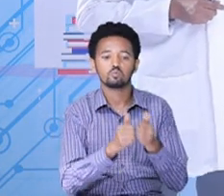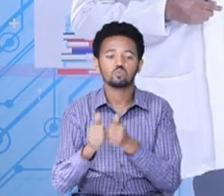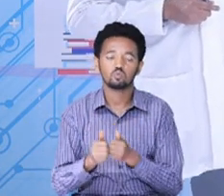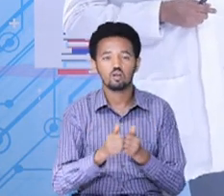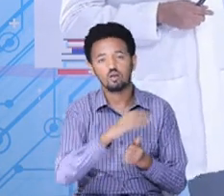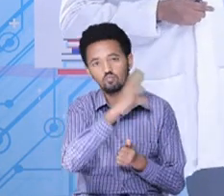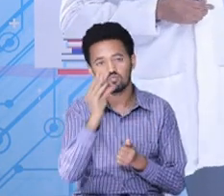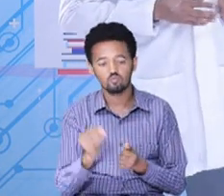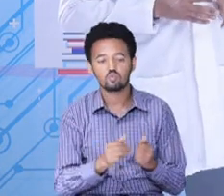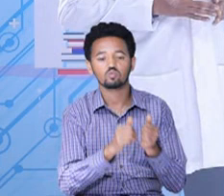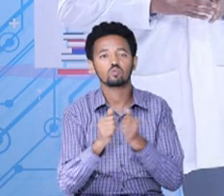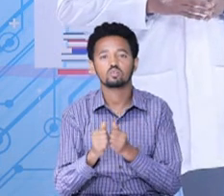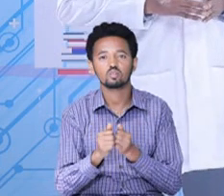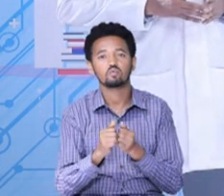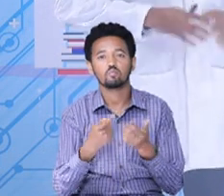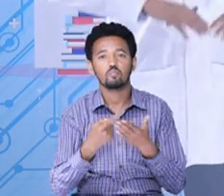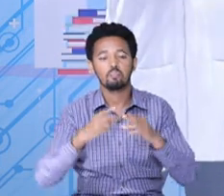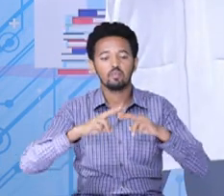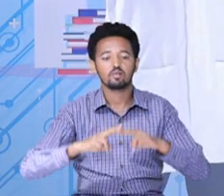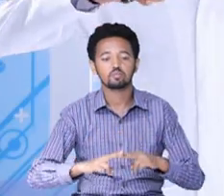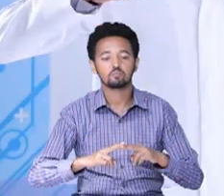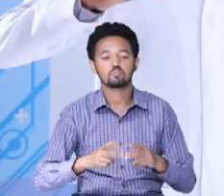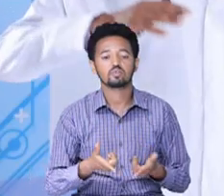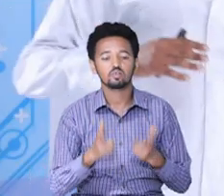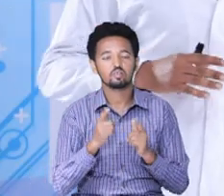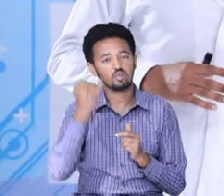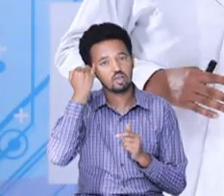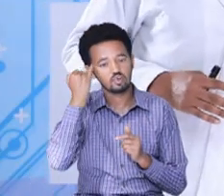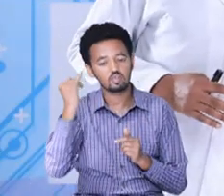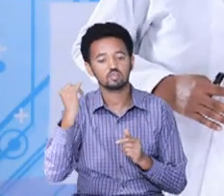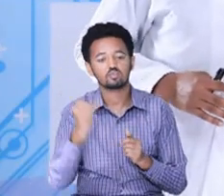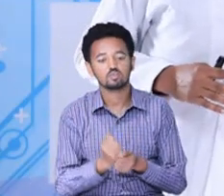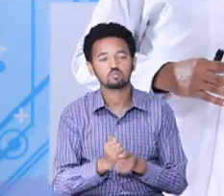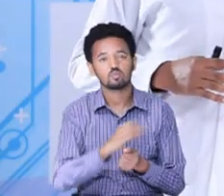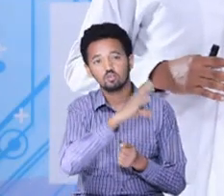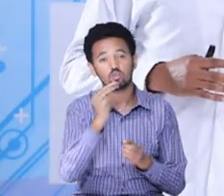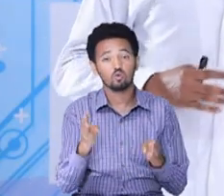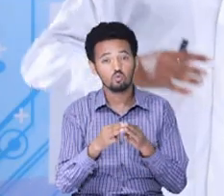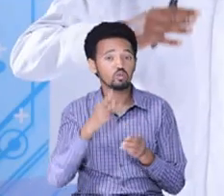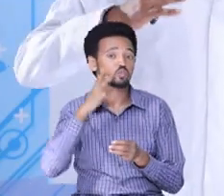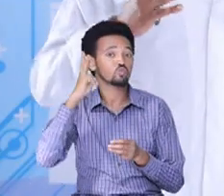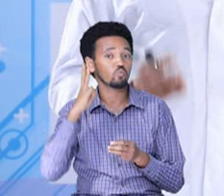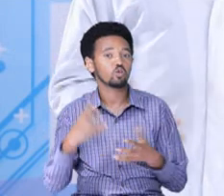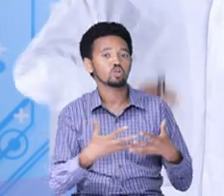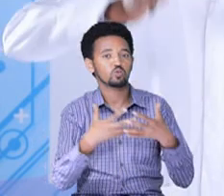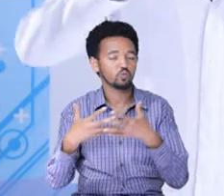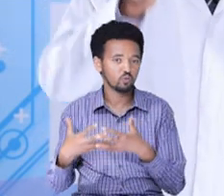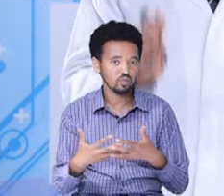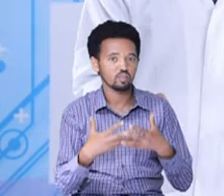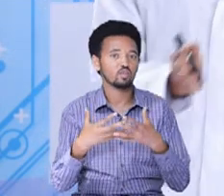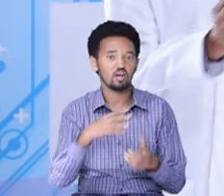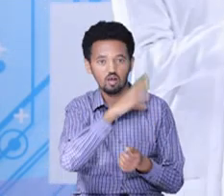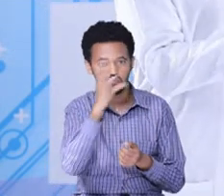Africans together in the struggle for independence. The leading idea of the Fifth Pan-Africanism Conference was United Africa,